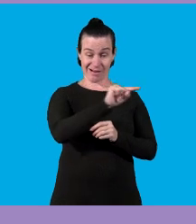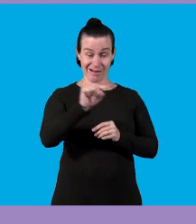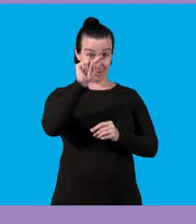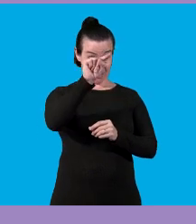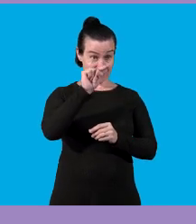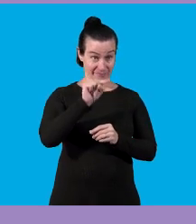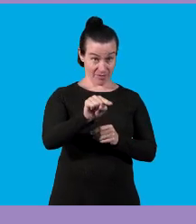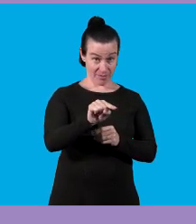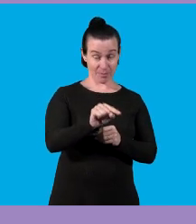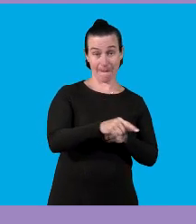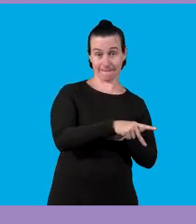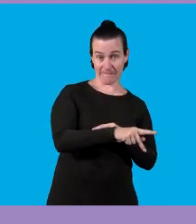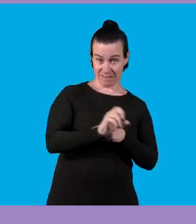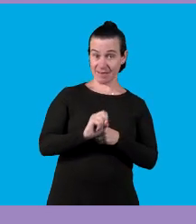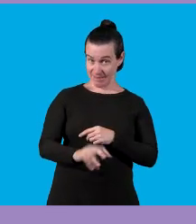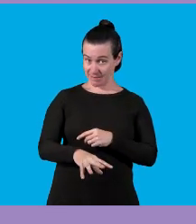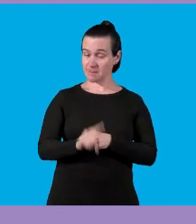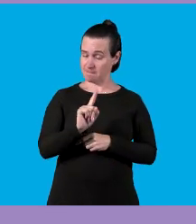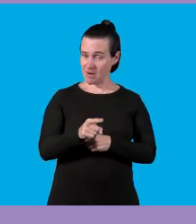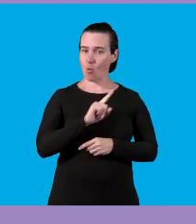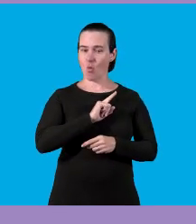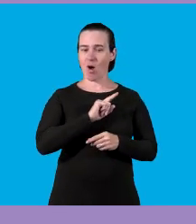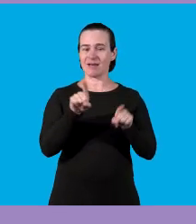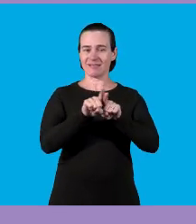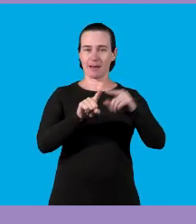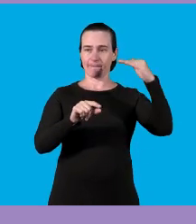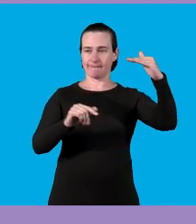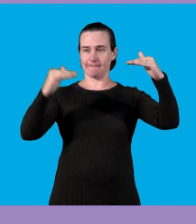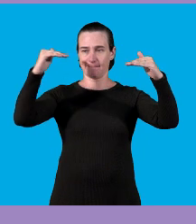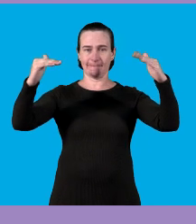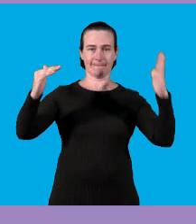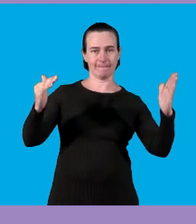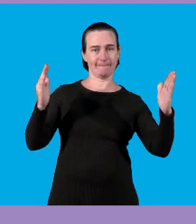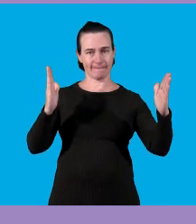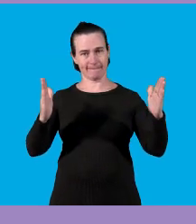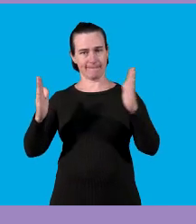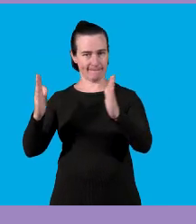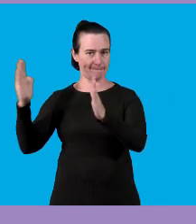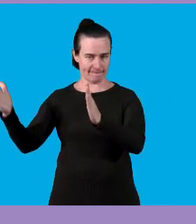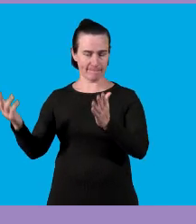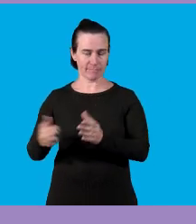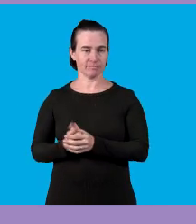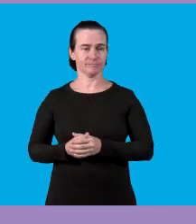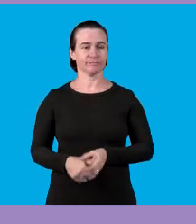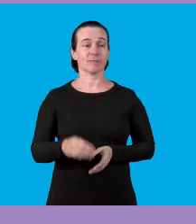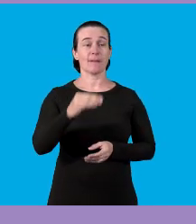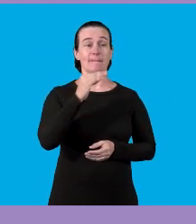JM divided by PS as well, then should be equal to